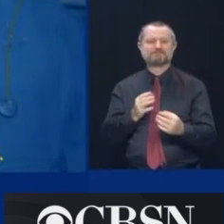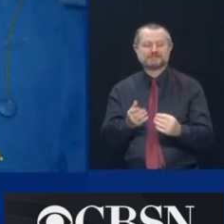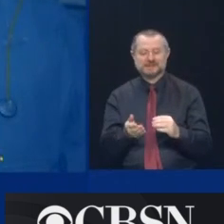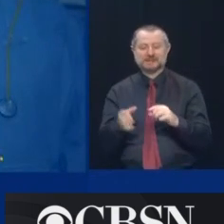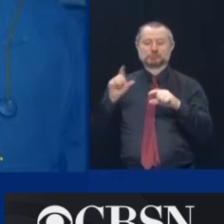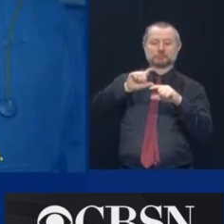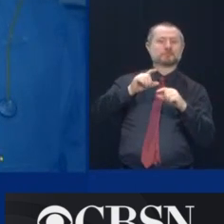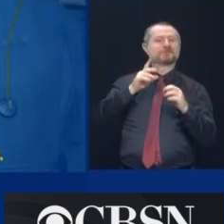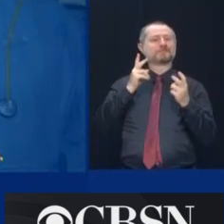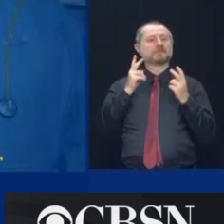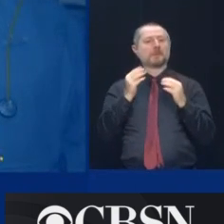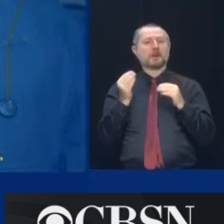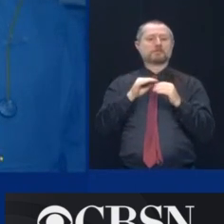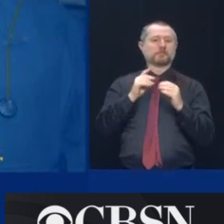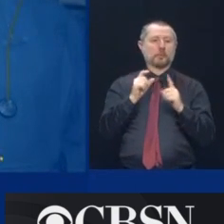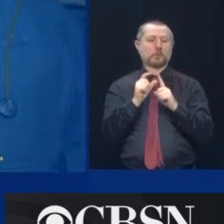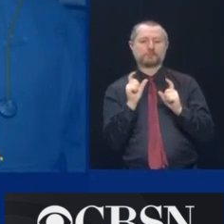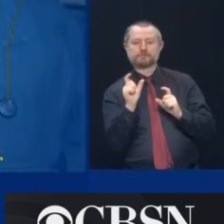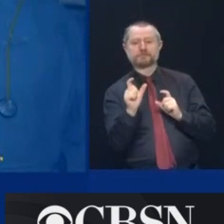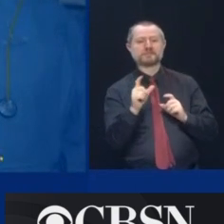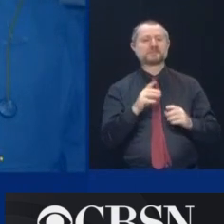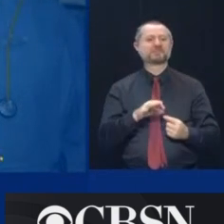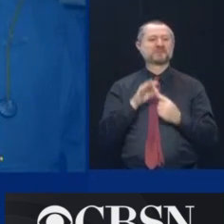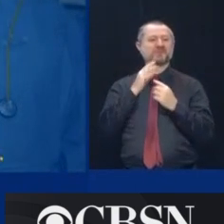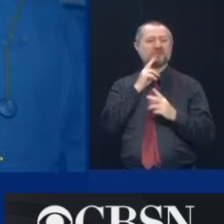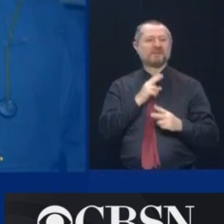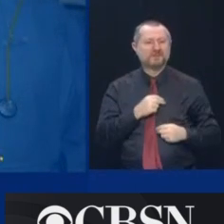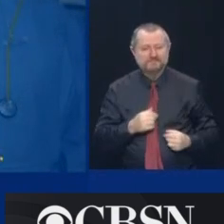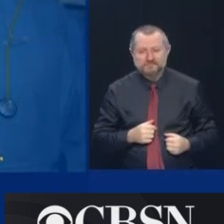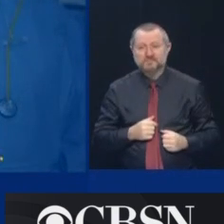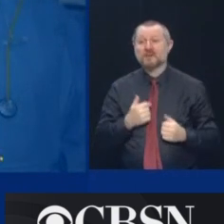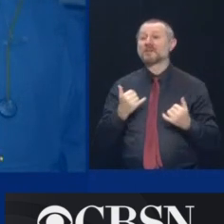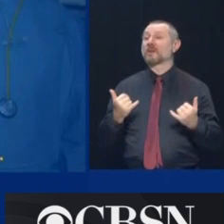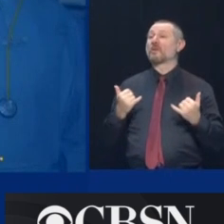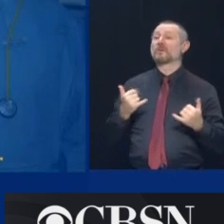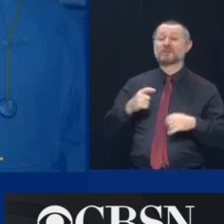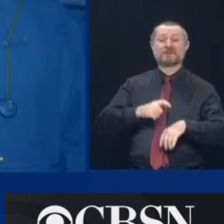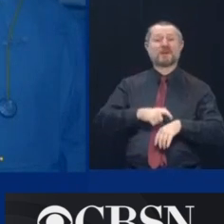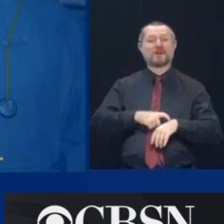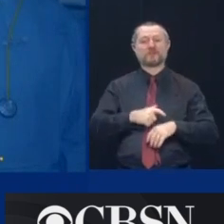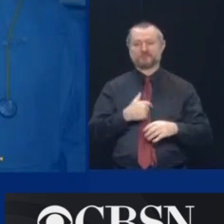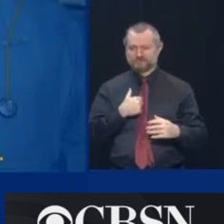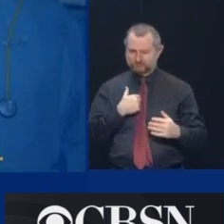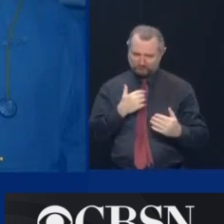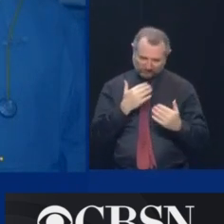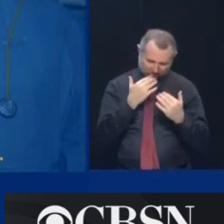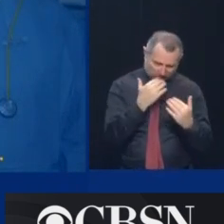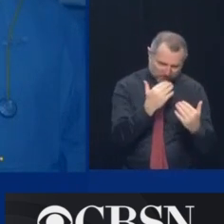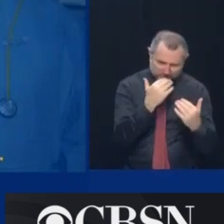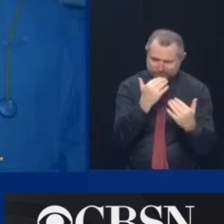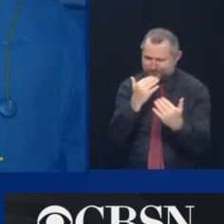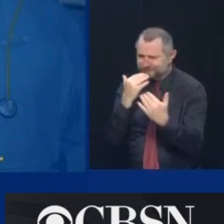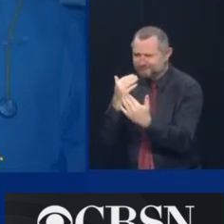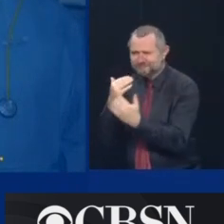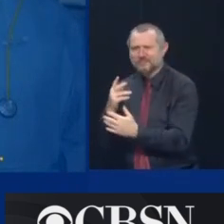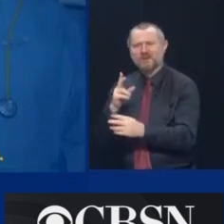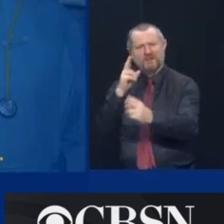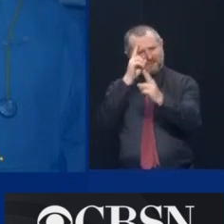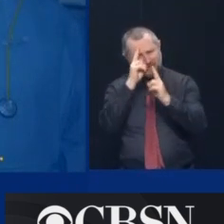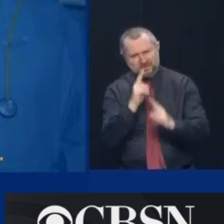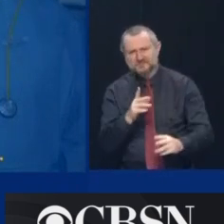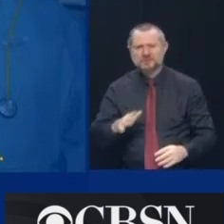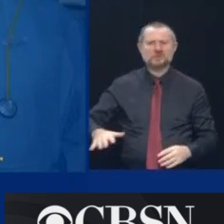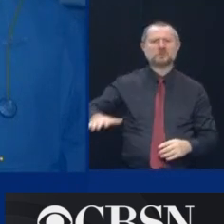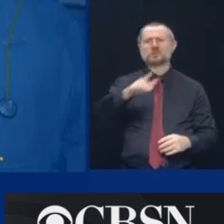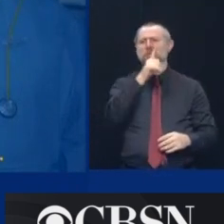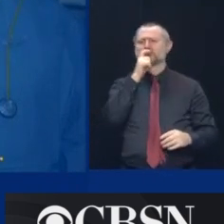Thanksgiving, because this is truly about giving thanks and honoring people who sacrificed for us this past